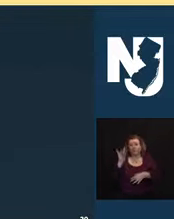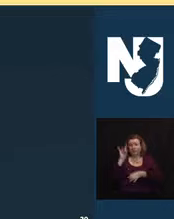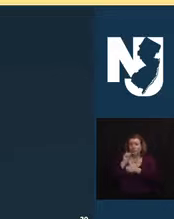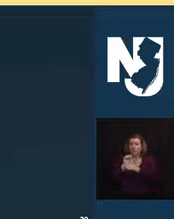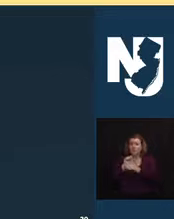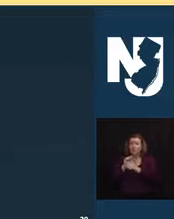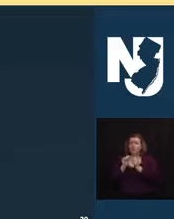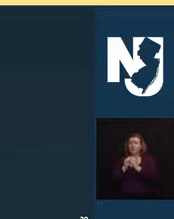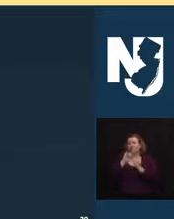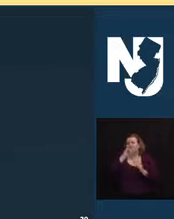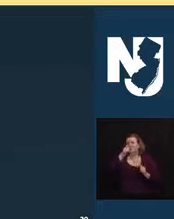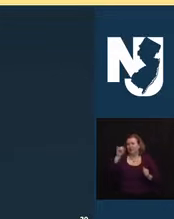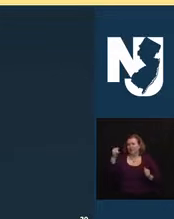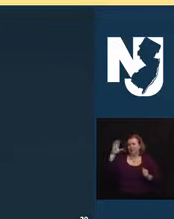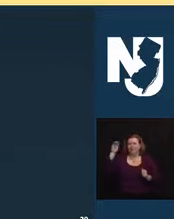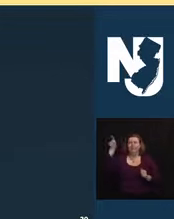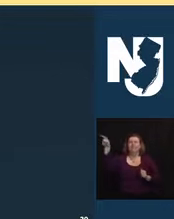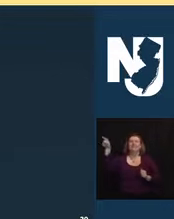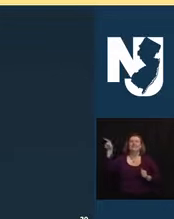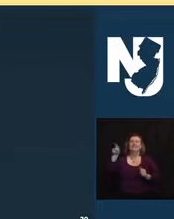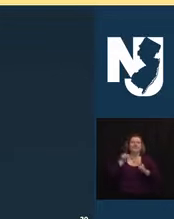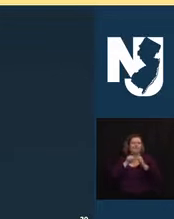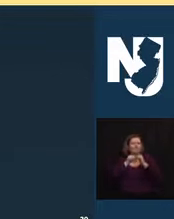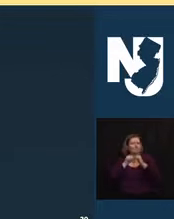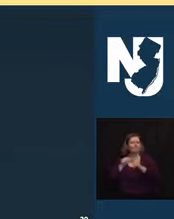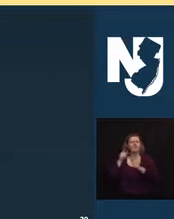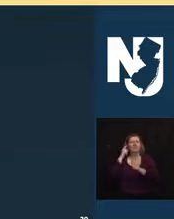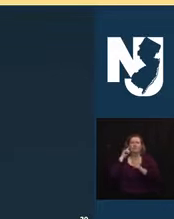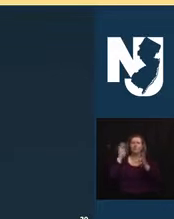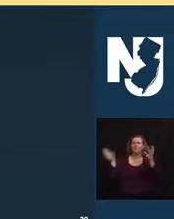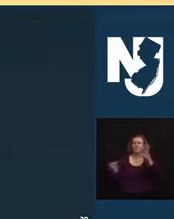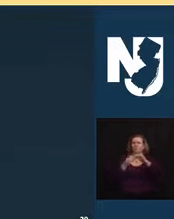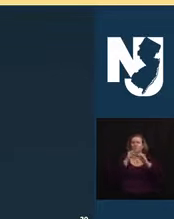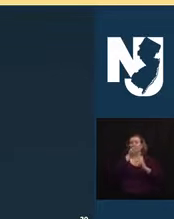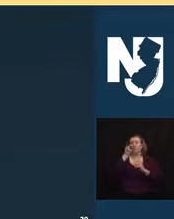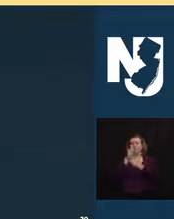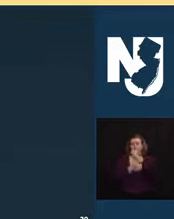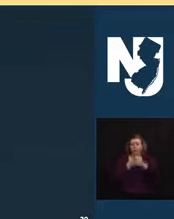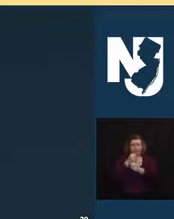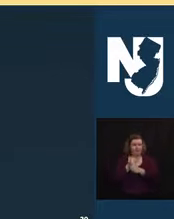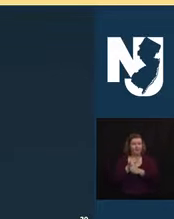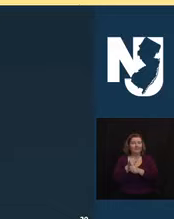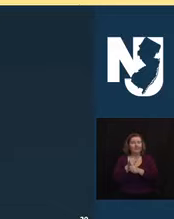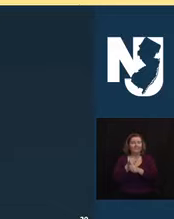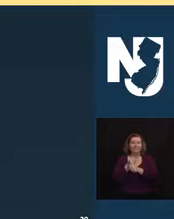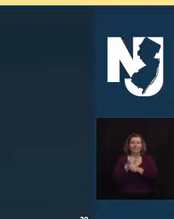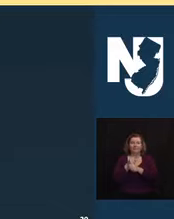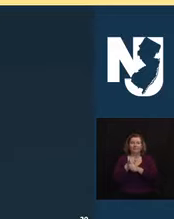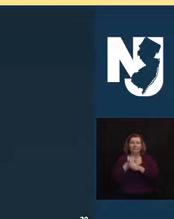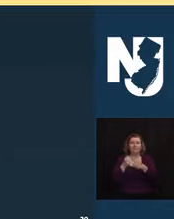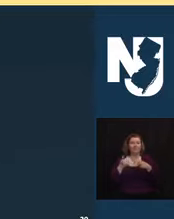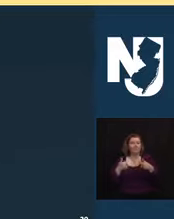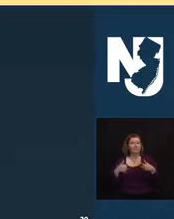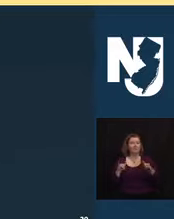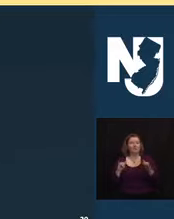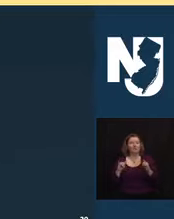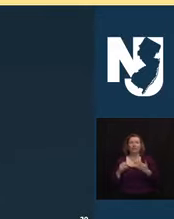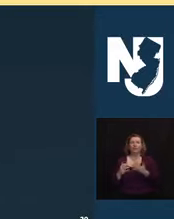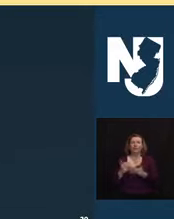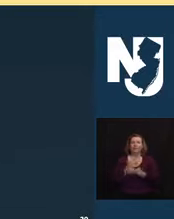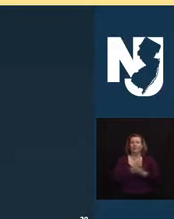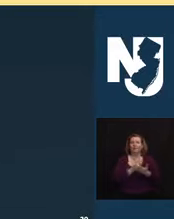Johnson. And he worked with J&J for a total of 30 years and still found time along the way to earn an MBA from